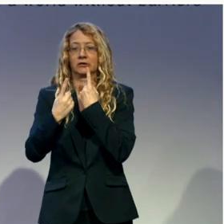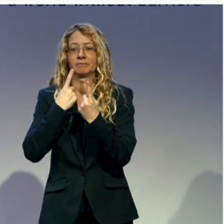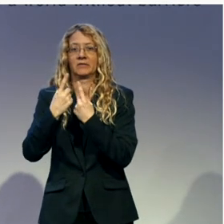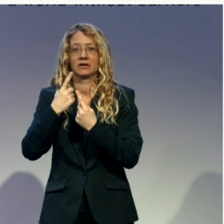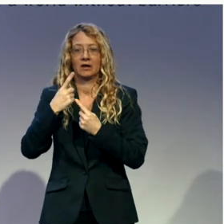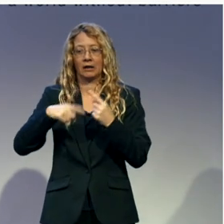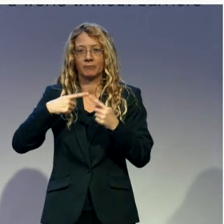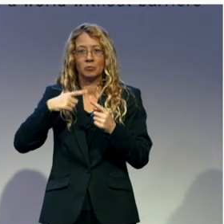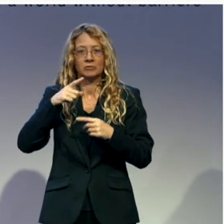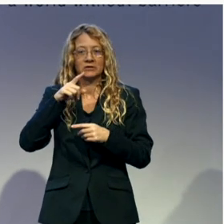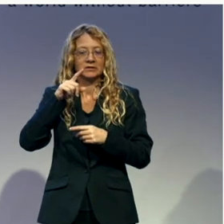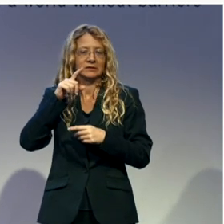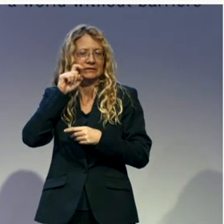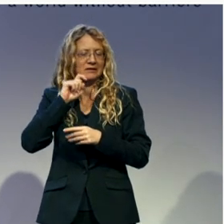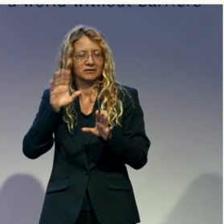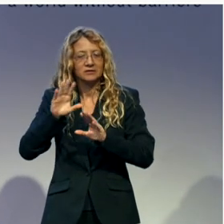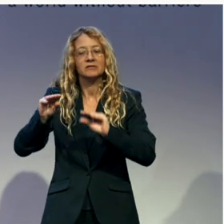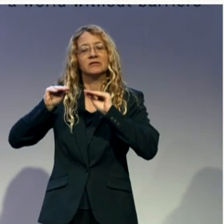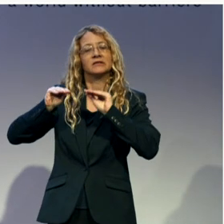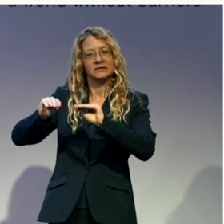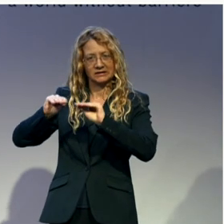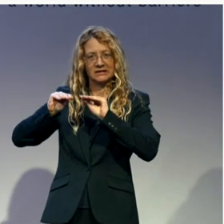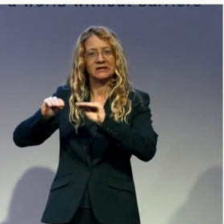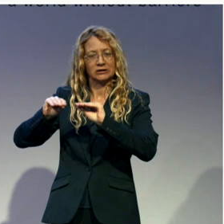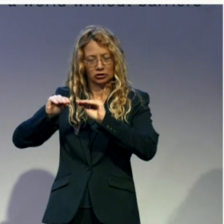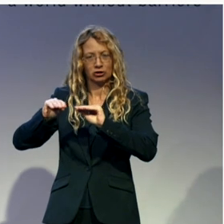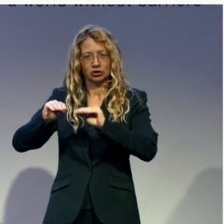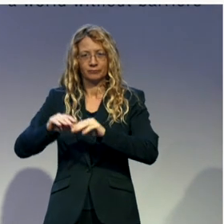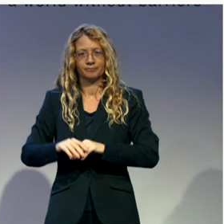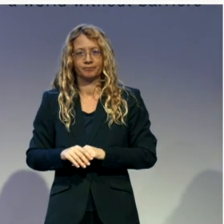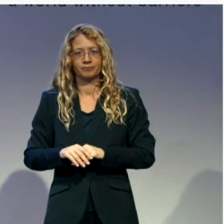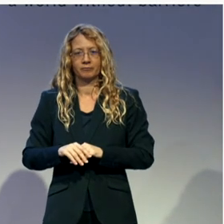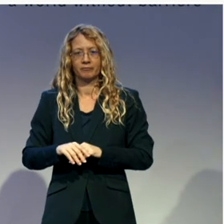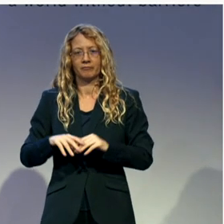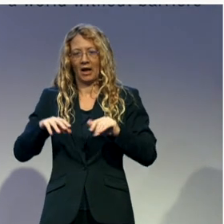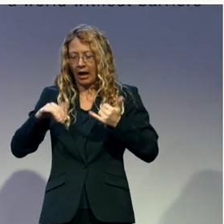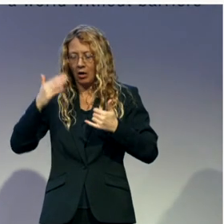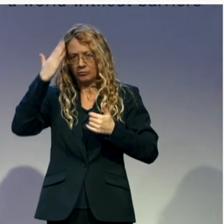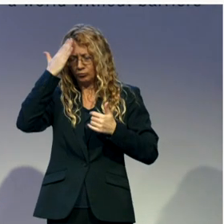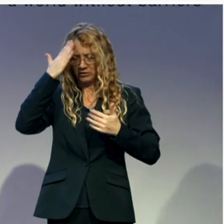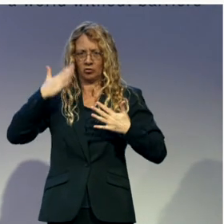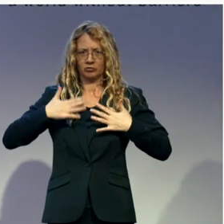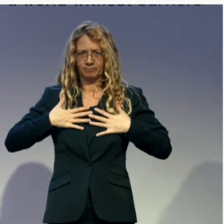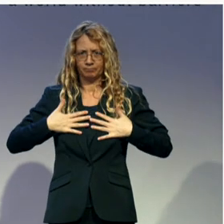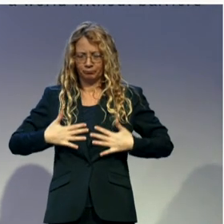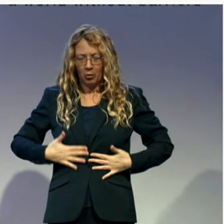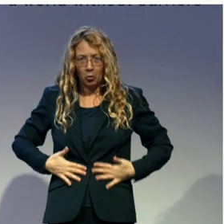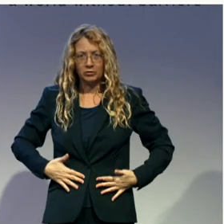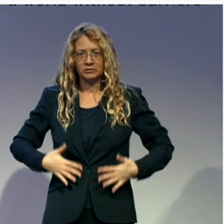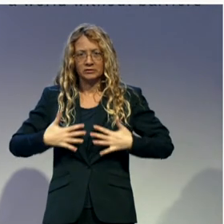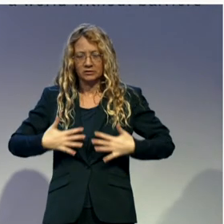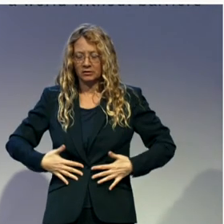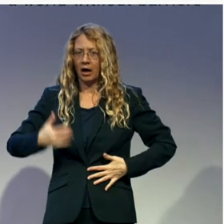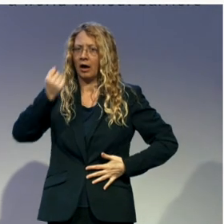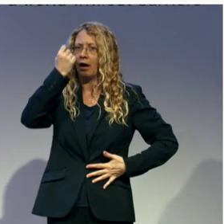trainings where they really touch and feel and understand what sexuality might also mean for